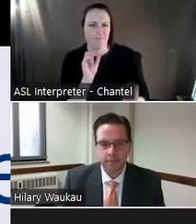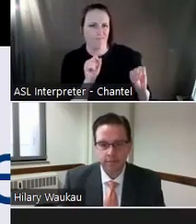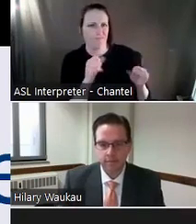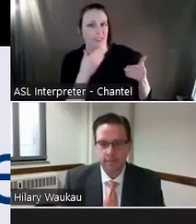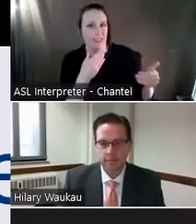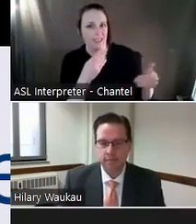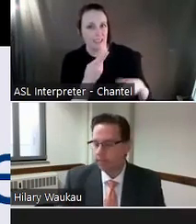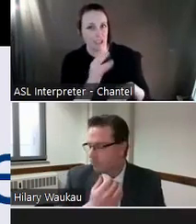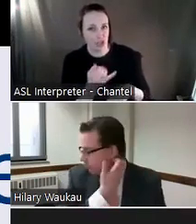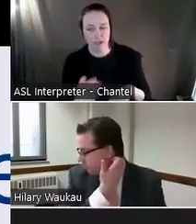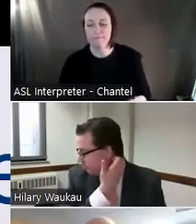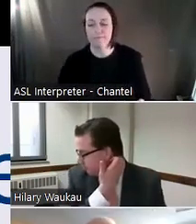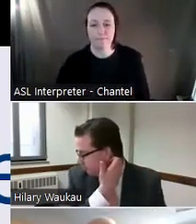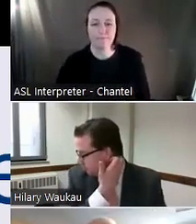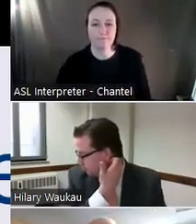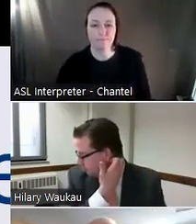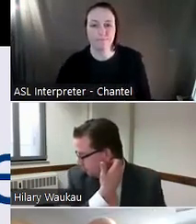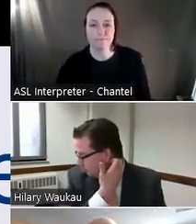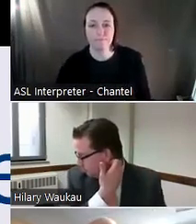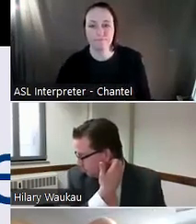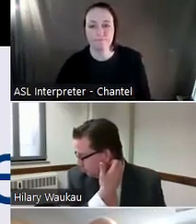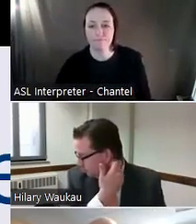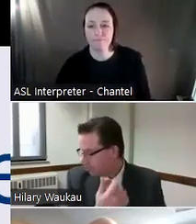bit. The governor's budget has